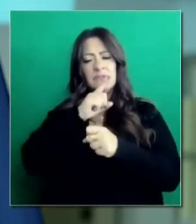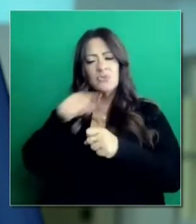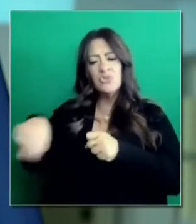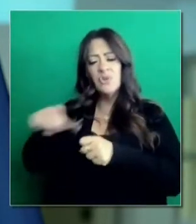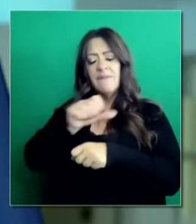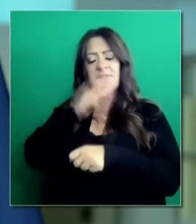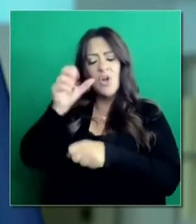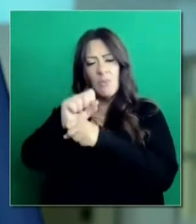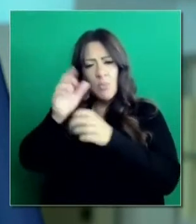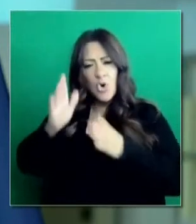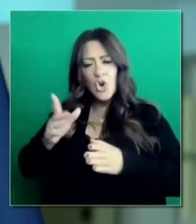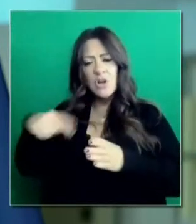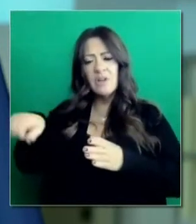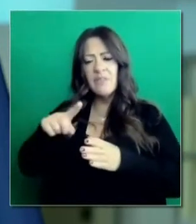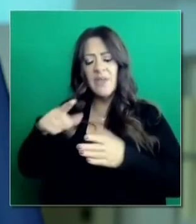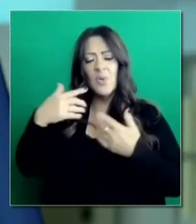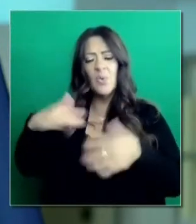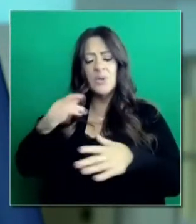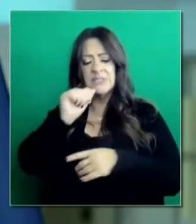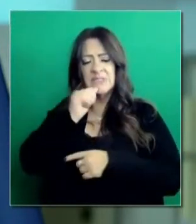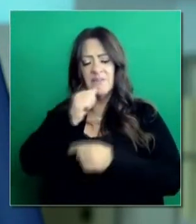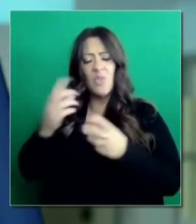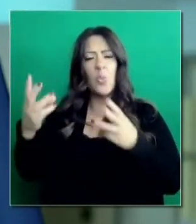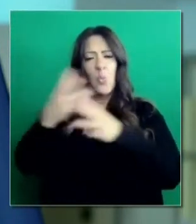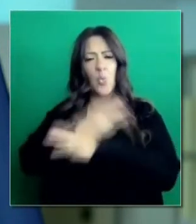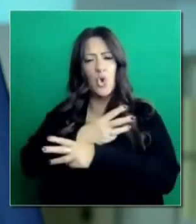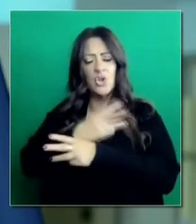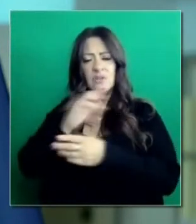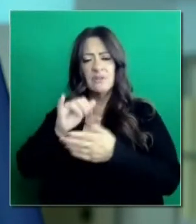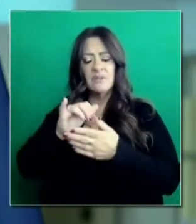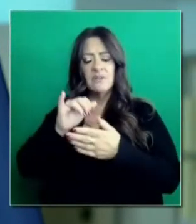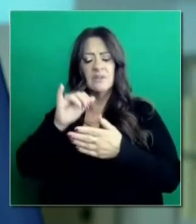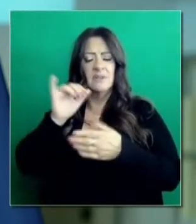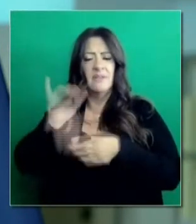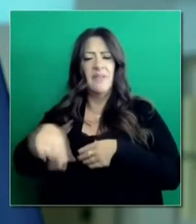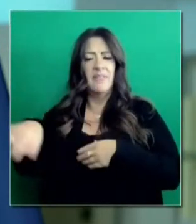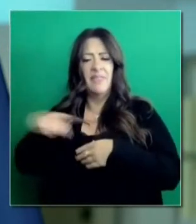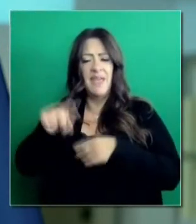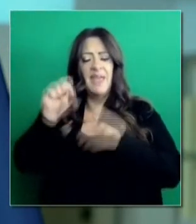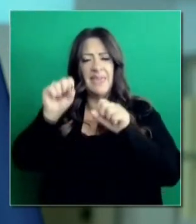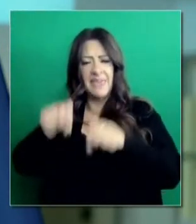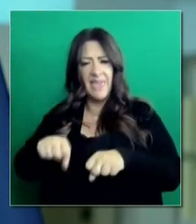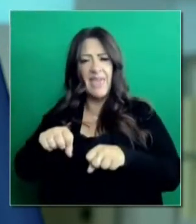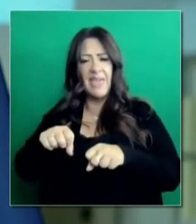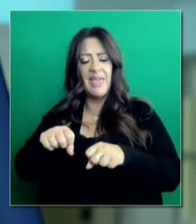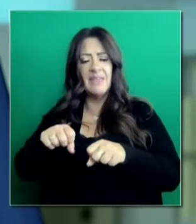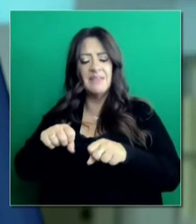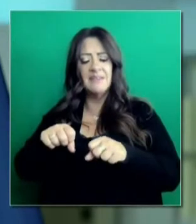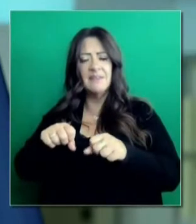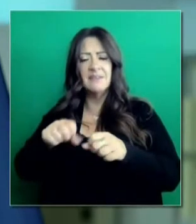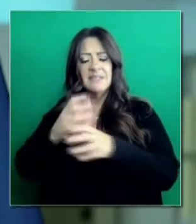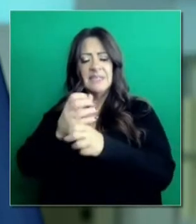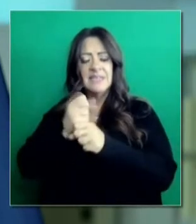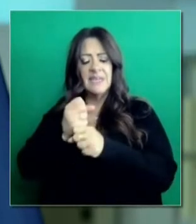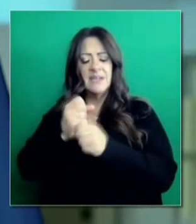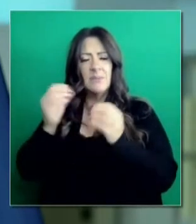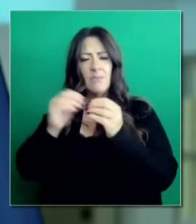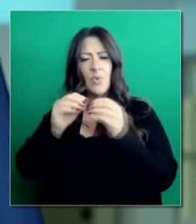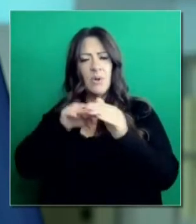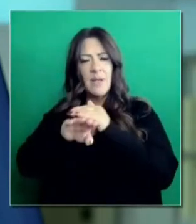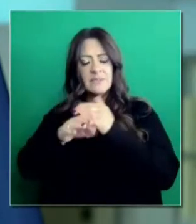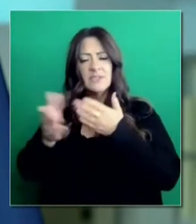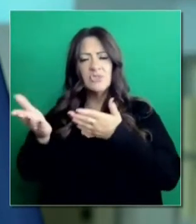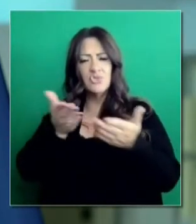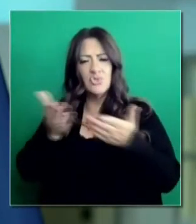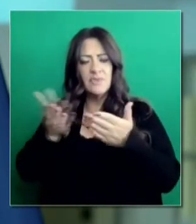been hit so hard, don't get crowded to the end of these initial priority tiers that have gotten much bigger, even as a vaccine